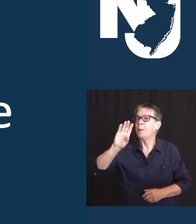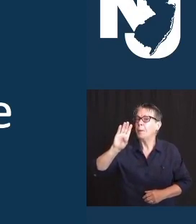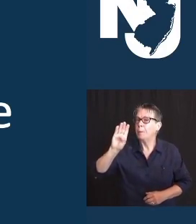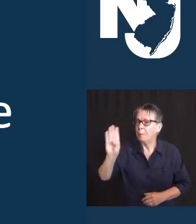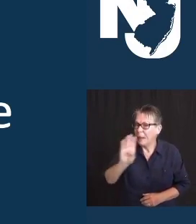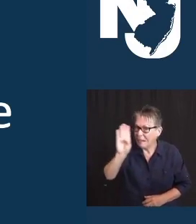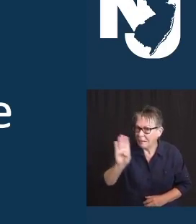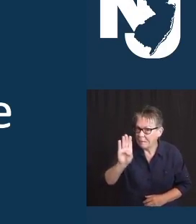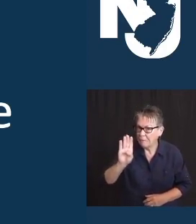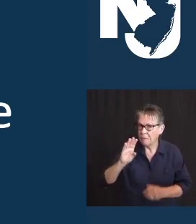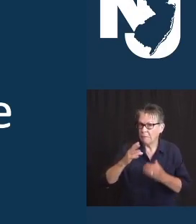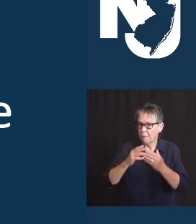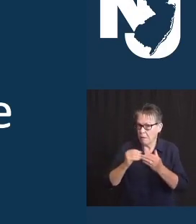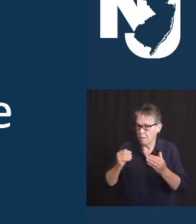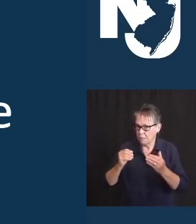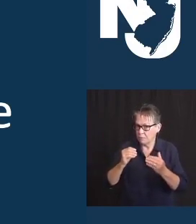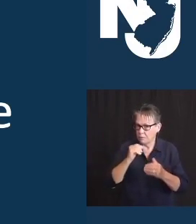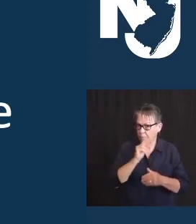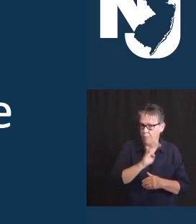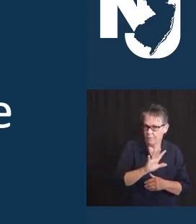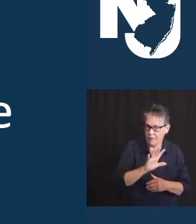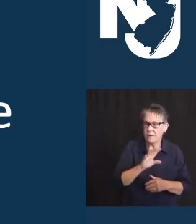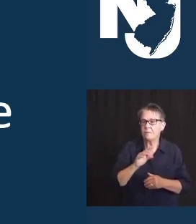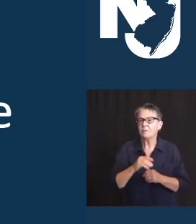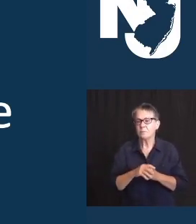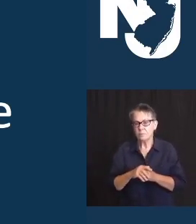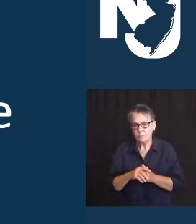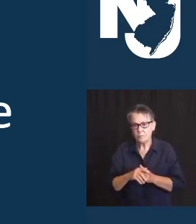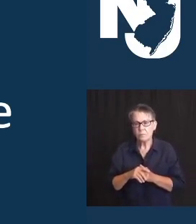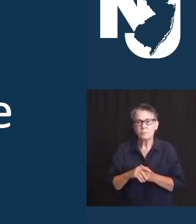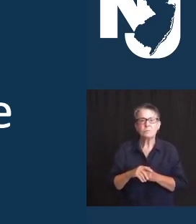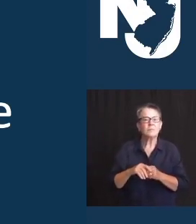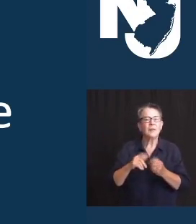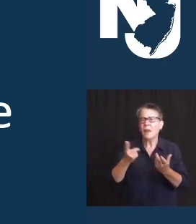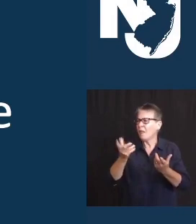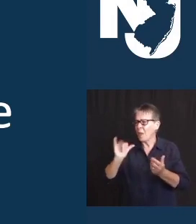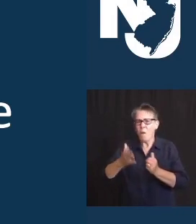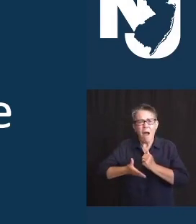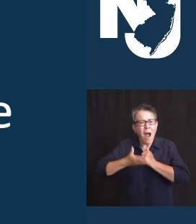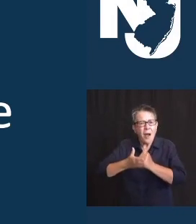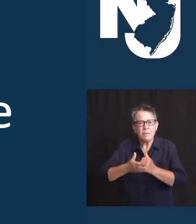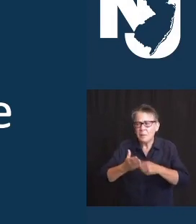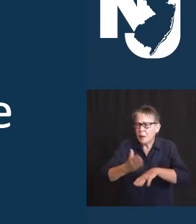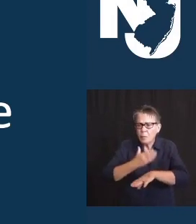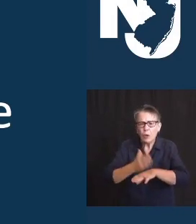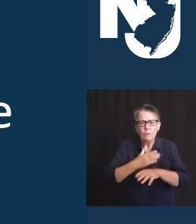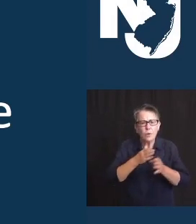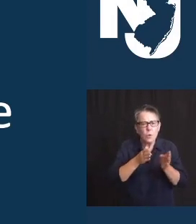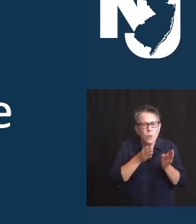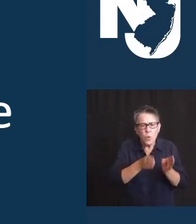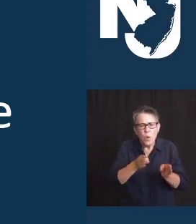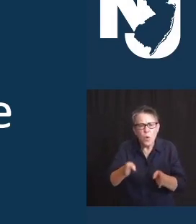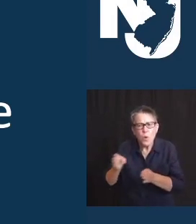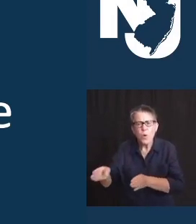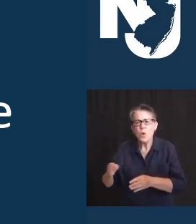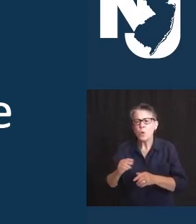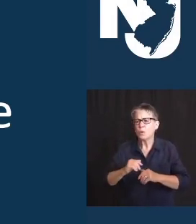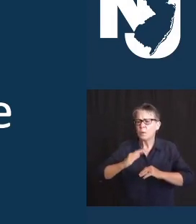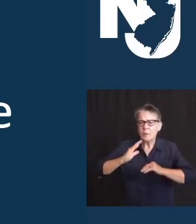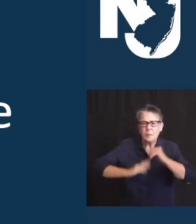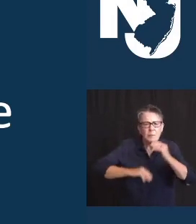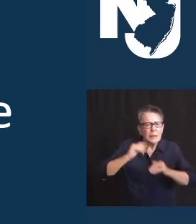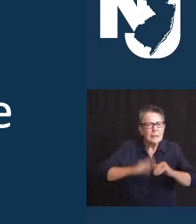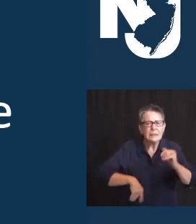and that our roads and transit systems are funded. It's about making sure that we have what we need to rebound from this pandemic. It's about making sure we get